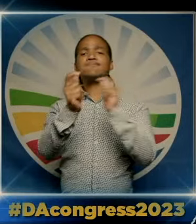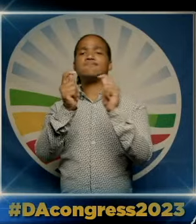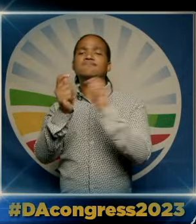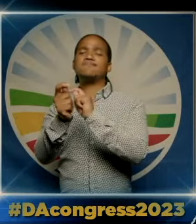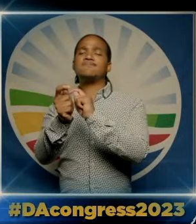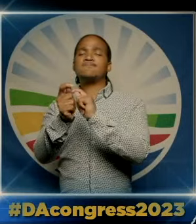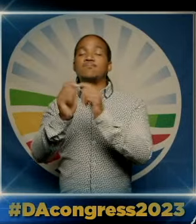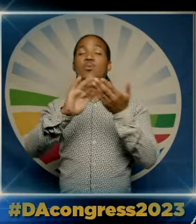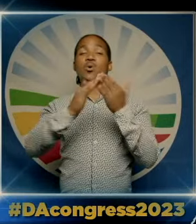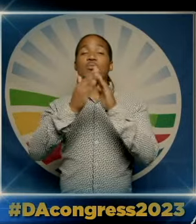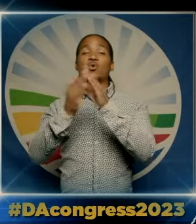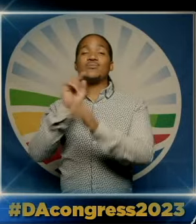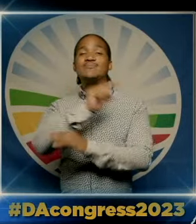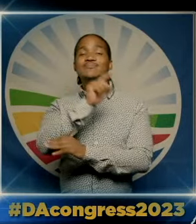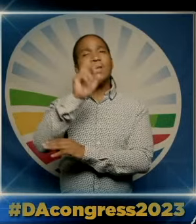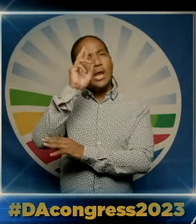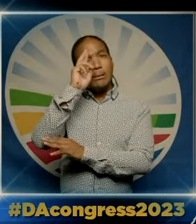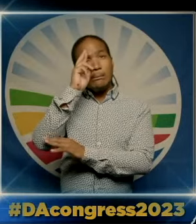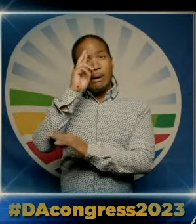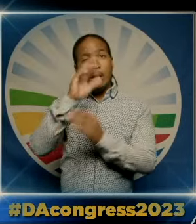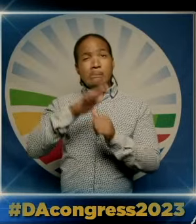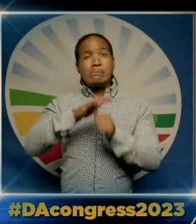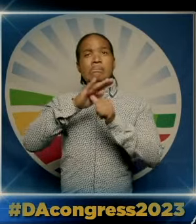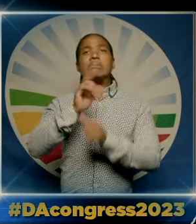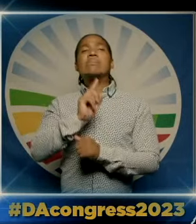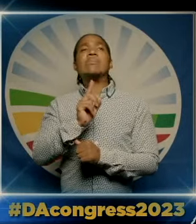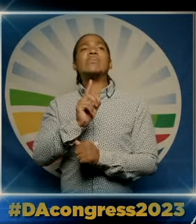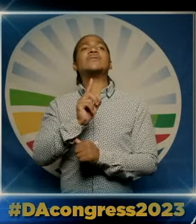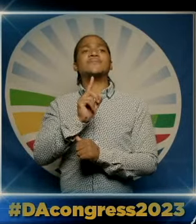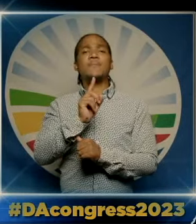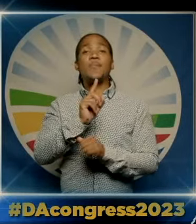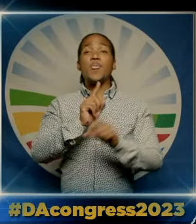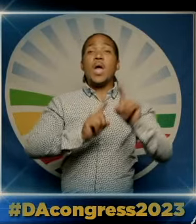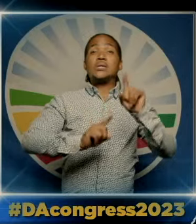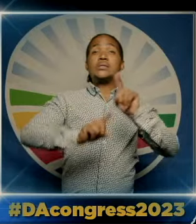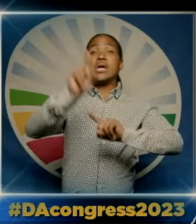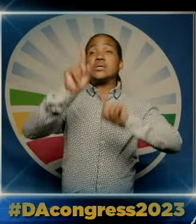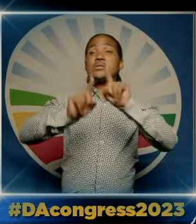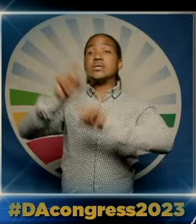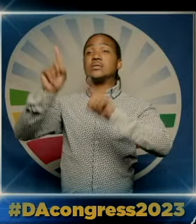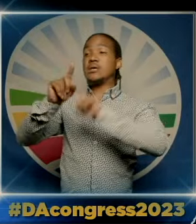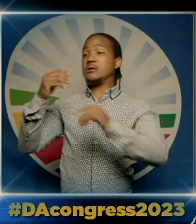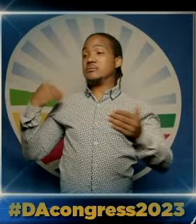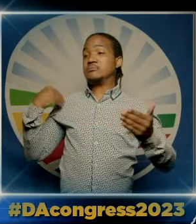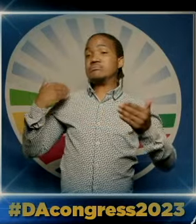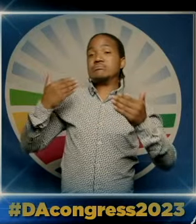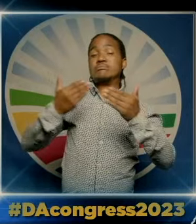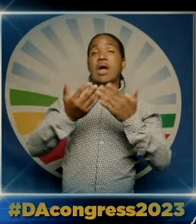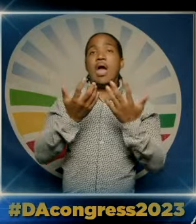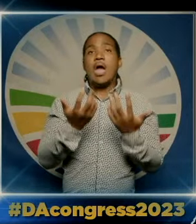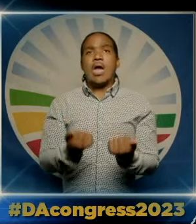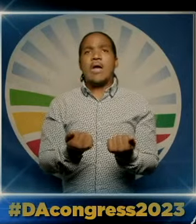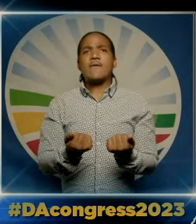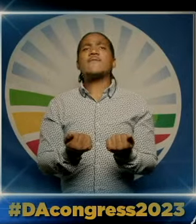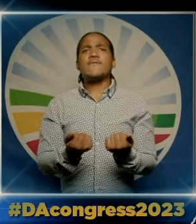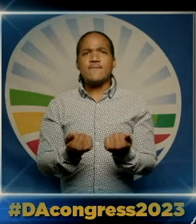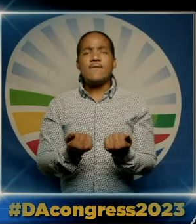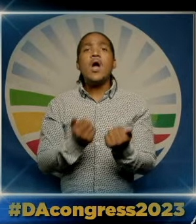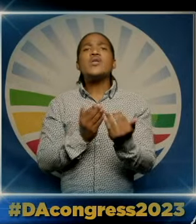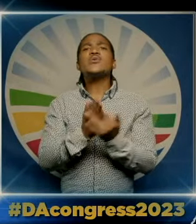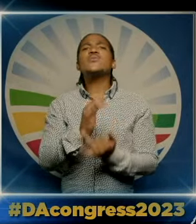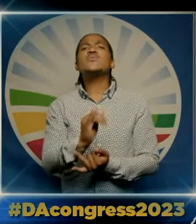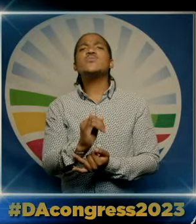important is that none of the successes we hold today would have been possible without our